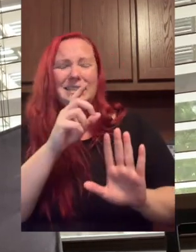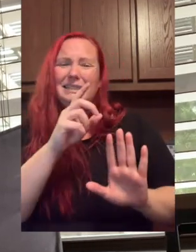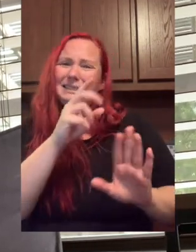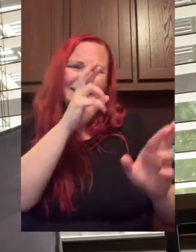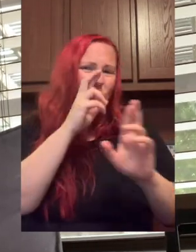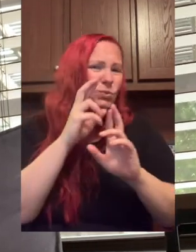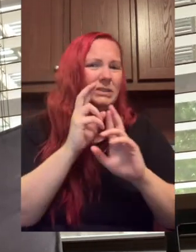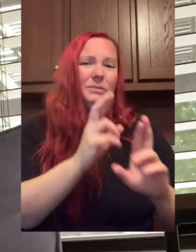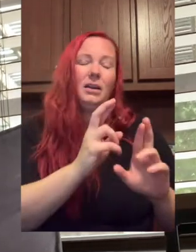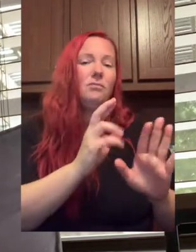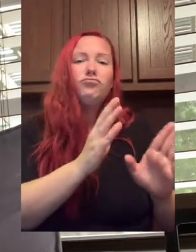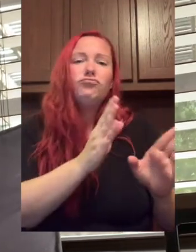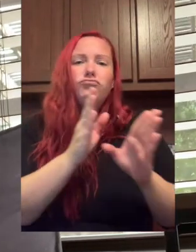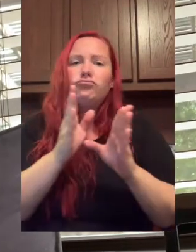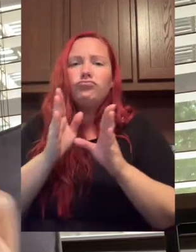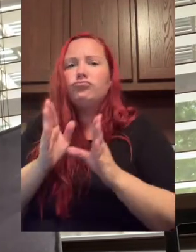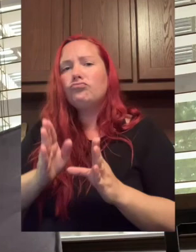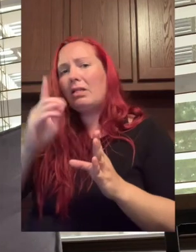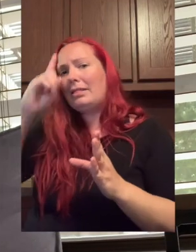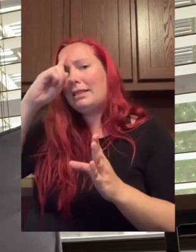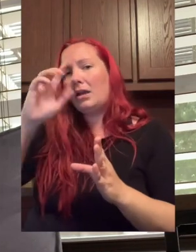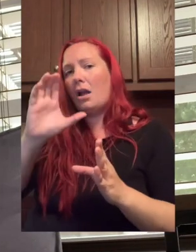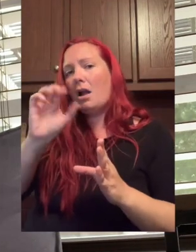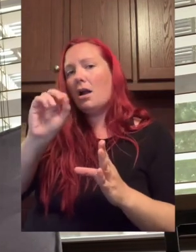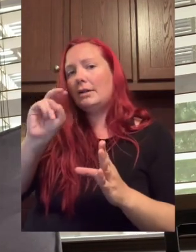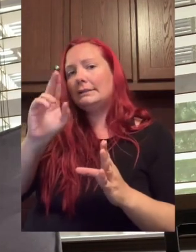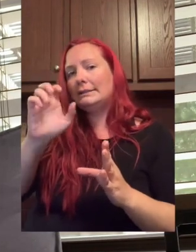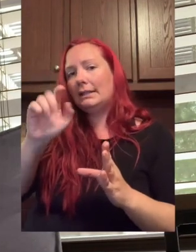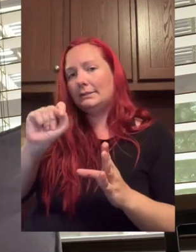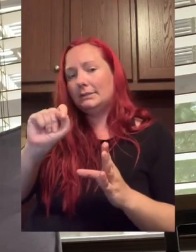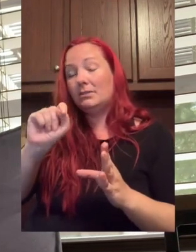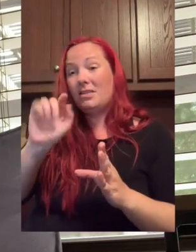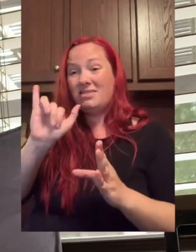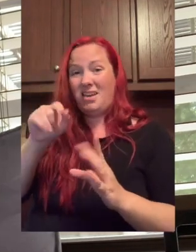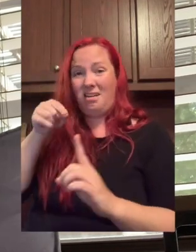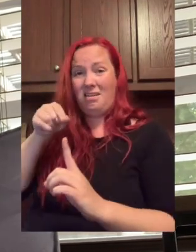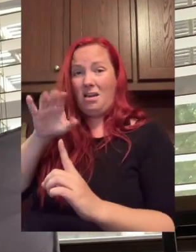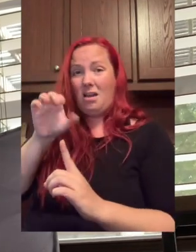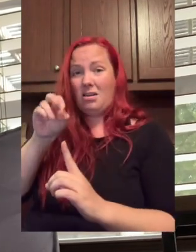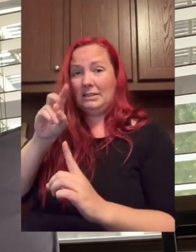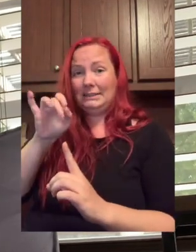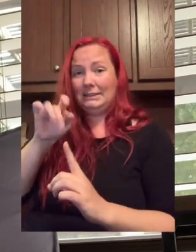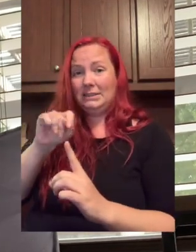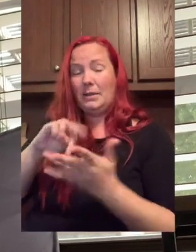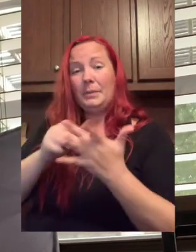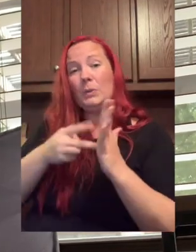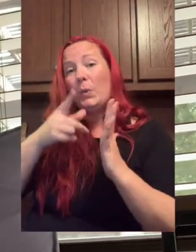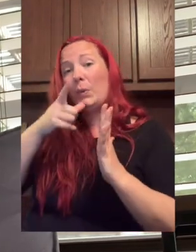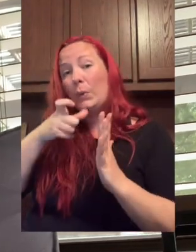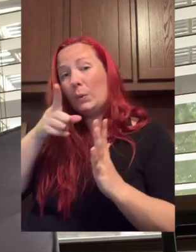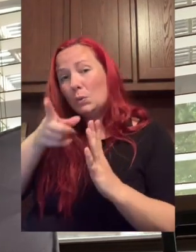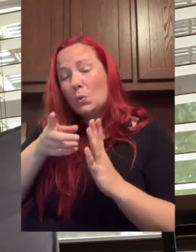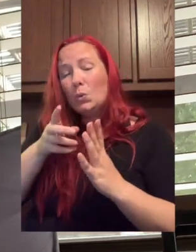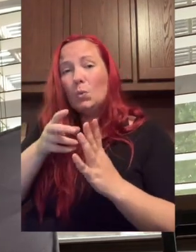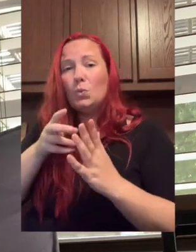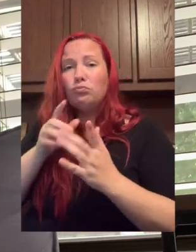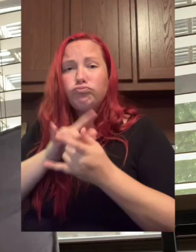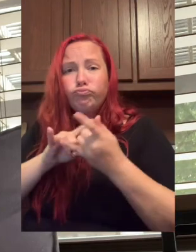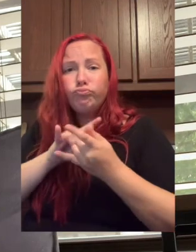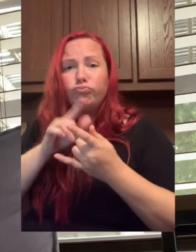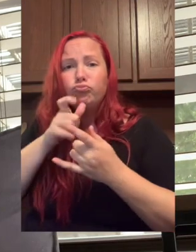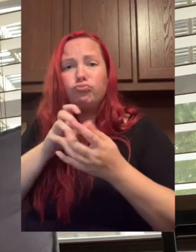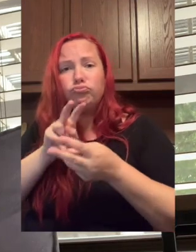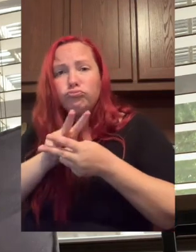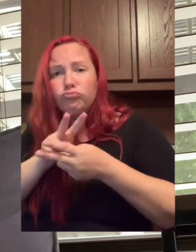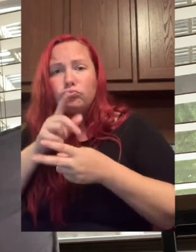a non-consensual action. So instead of thinking of affairs as disrespectful,